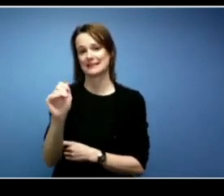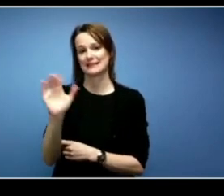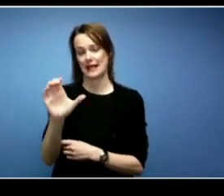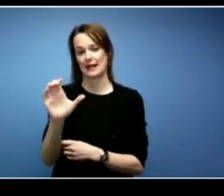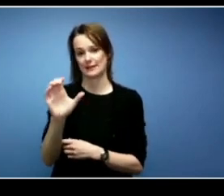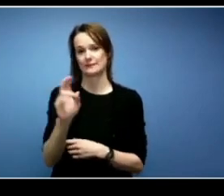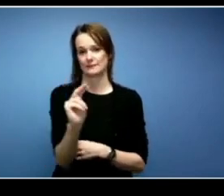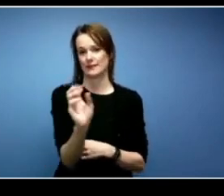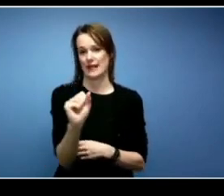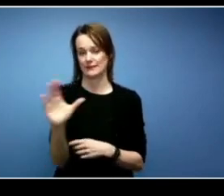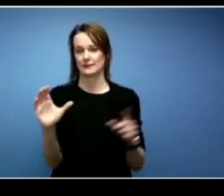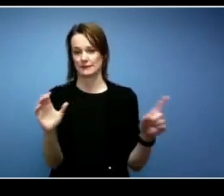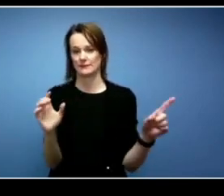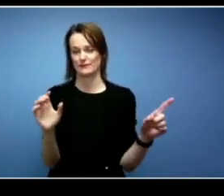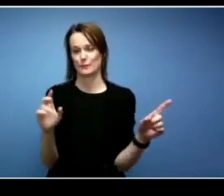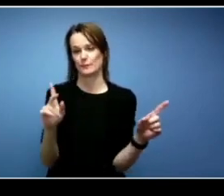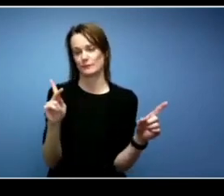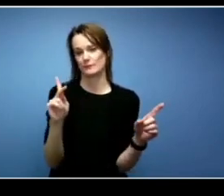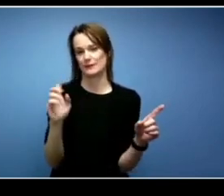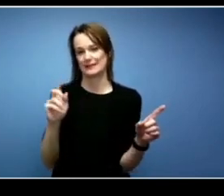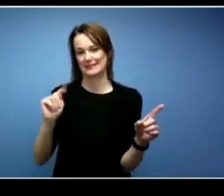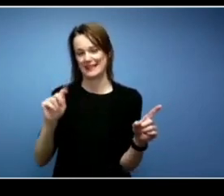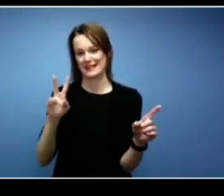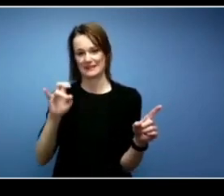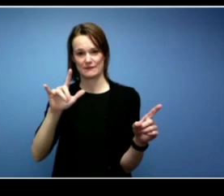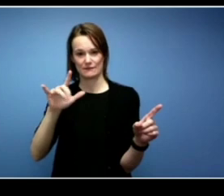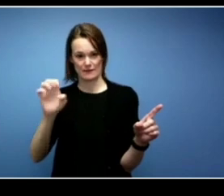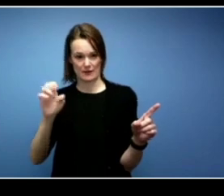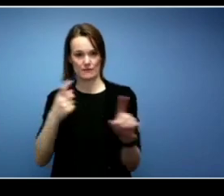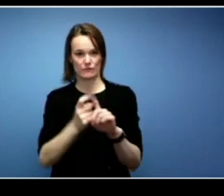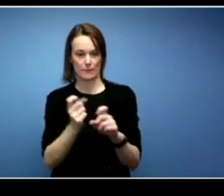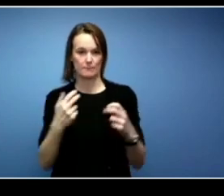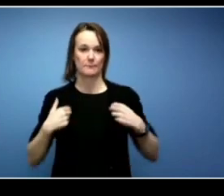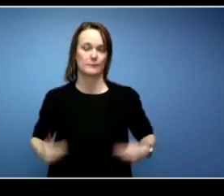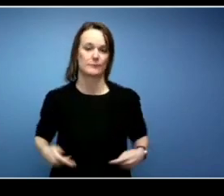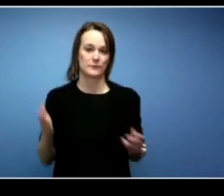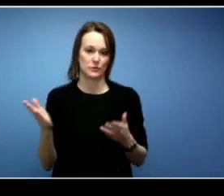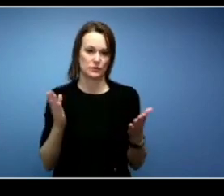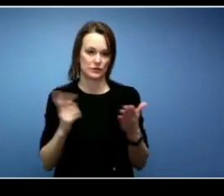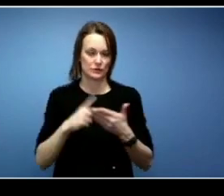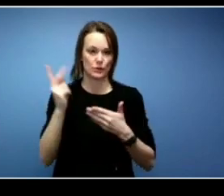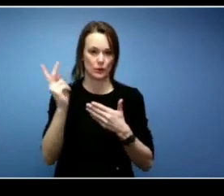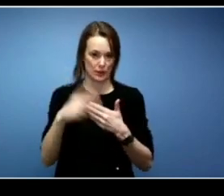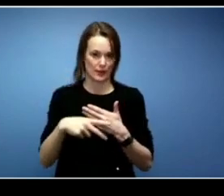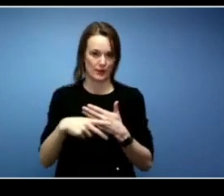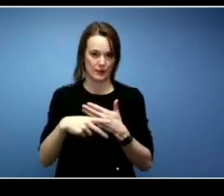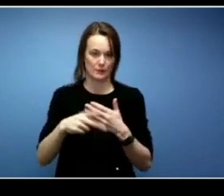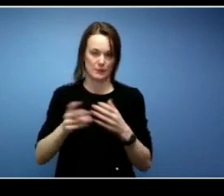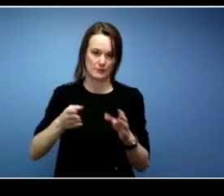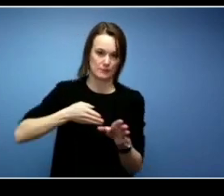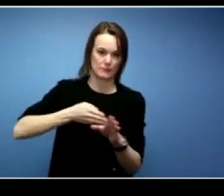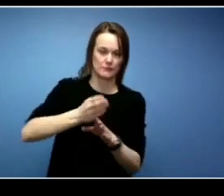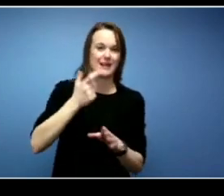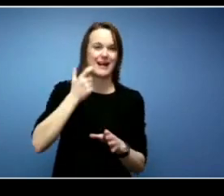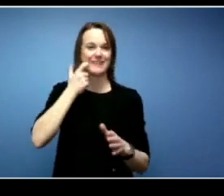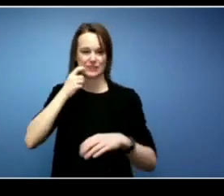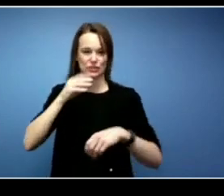graduated in 2007. I took the Human Services program and with the concentration of addictions counseling,